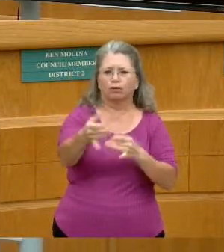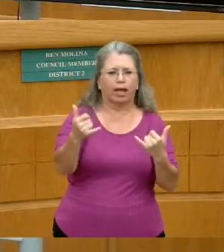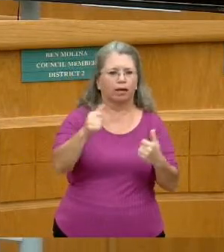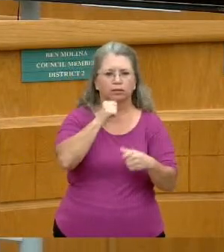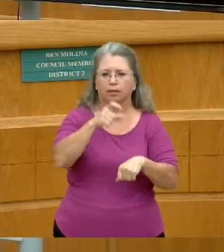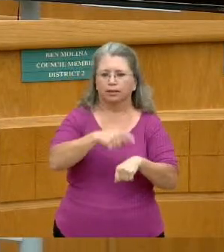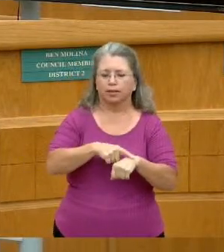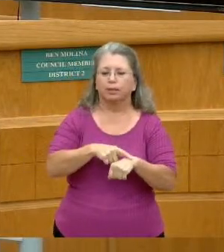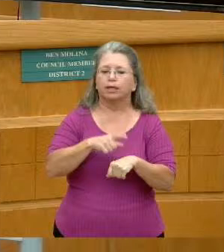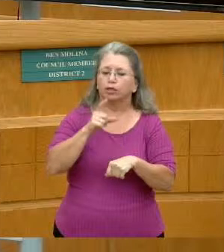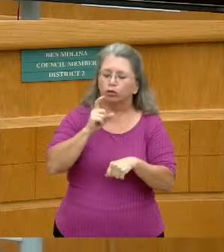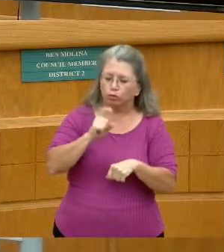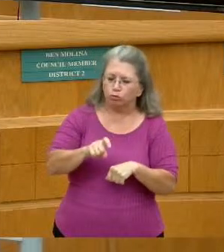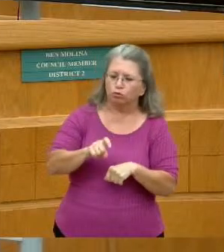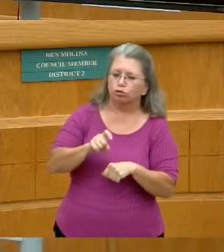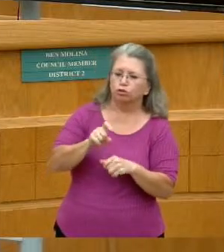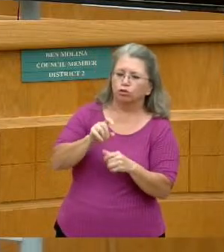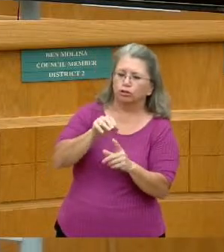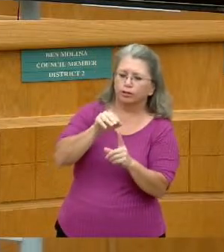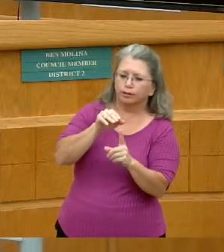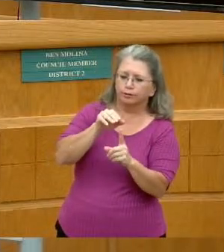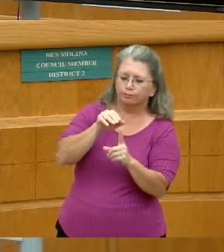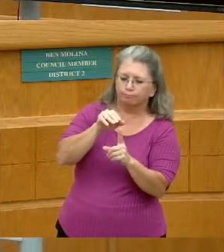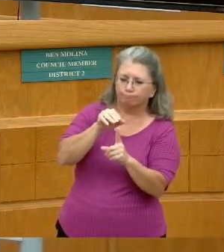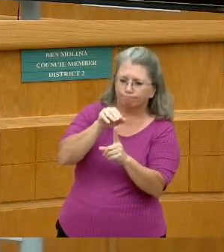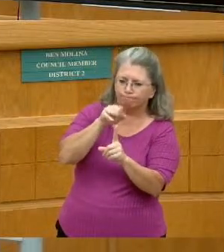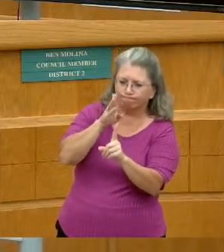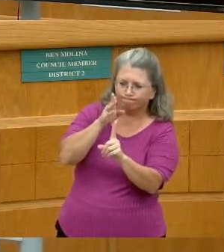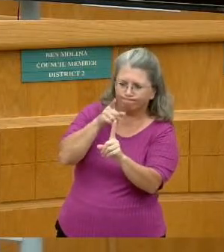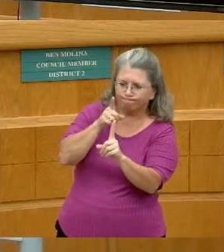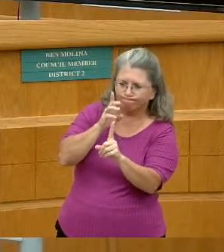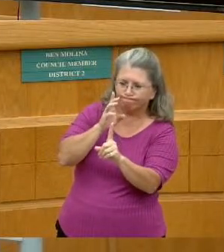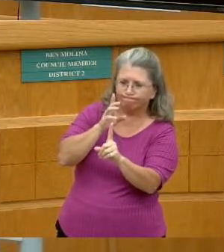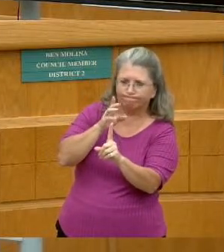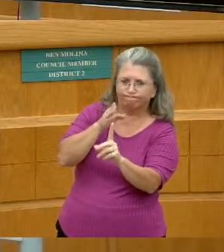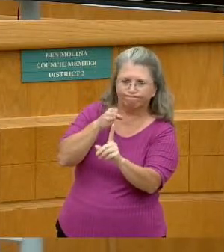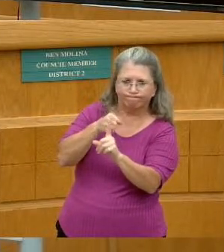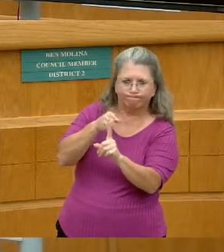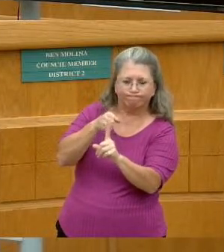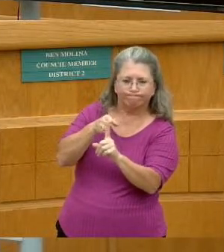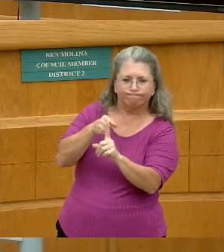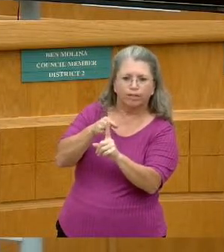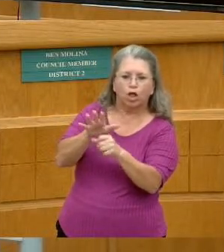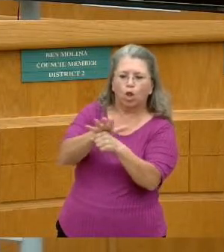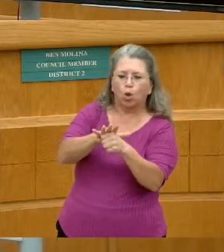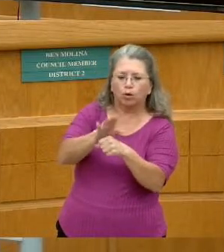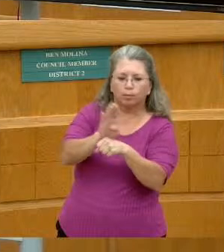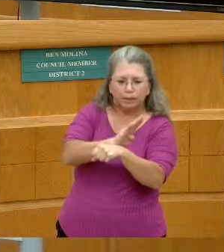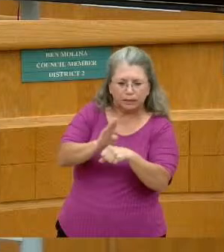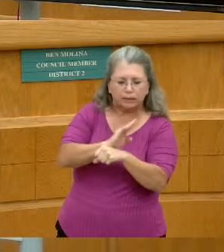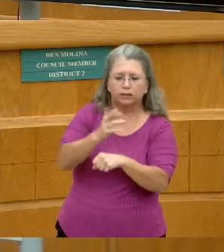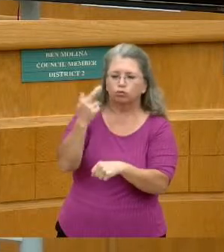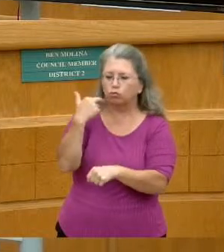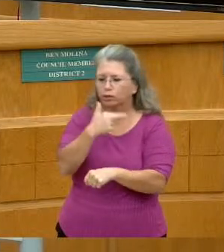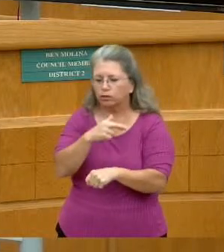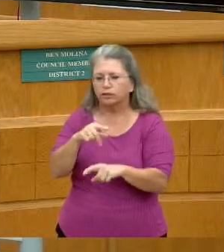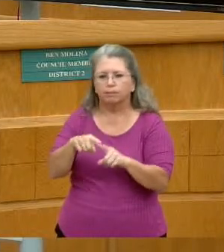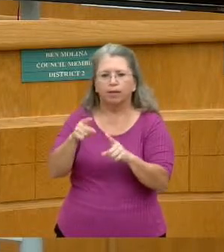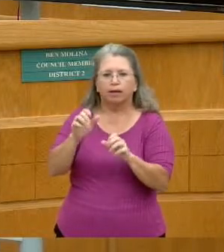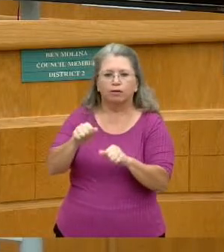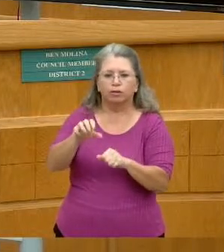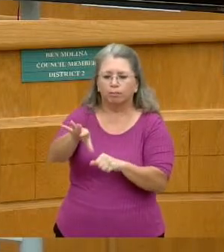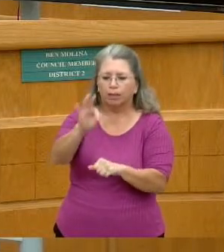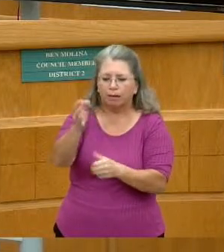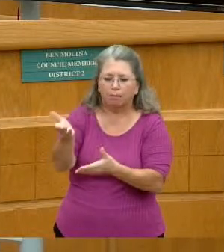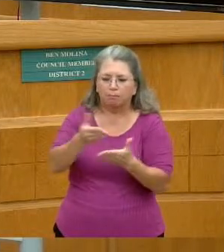your local restaurants and businesses in a safe way. Curbside, takeout when you can. If you can't, wear a